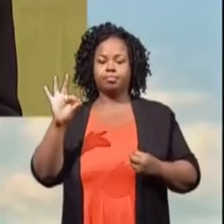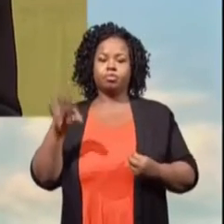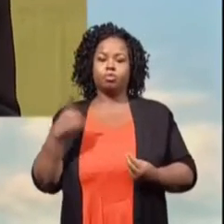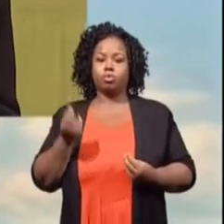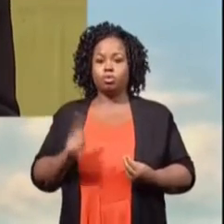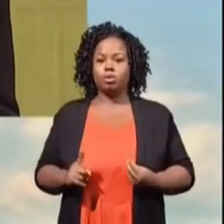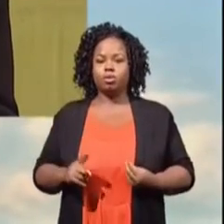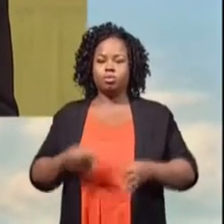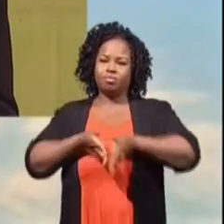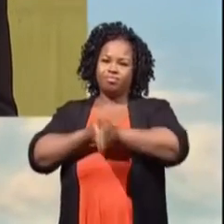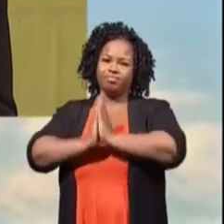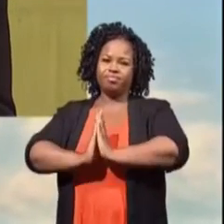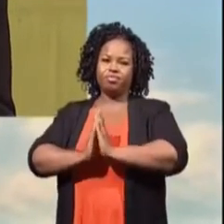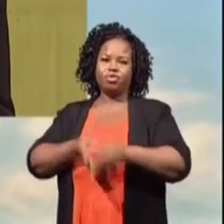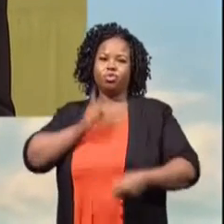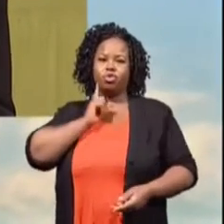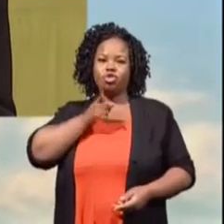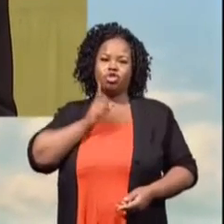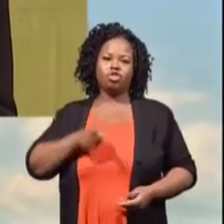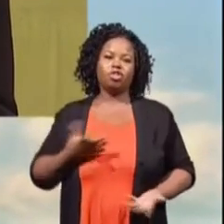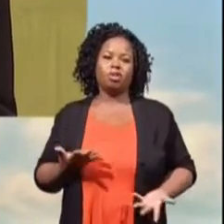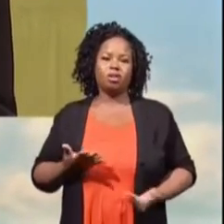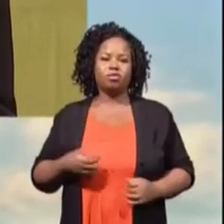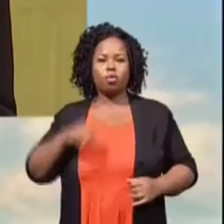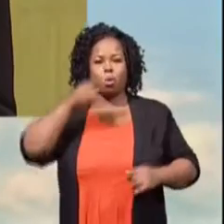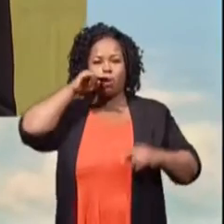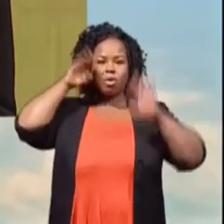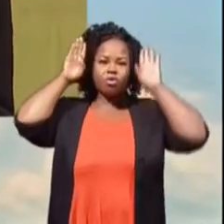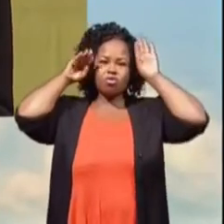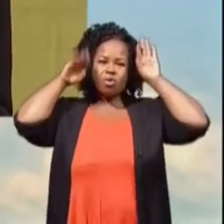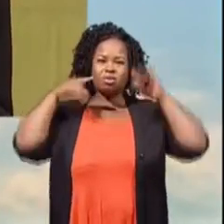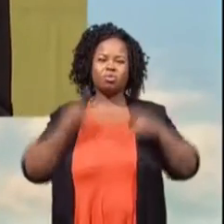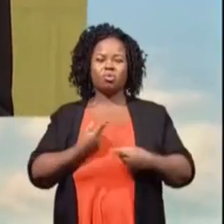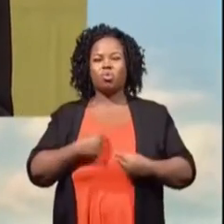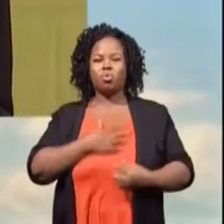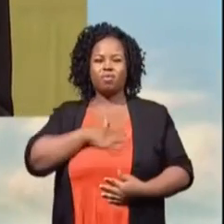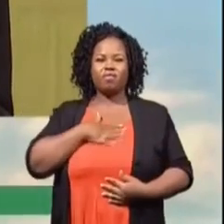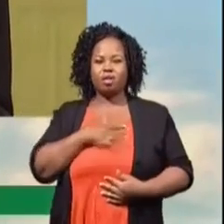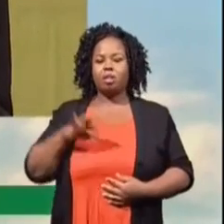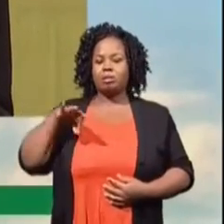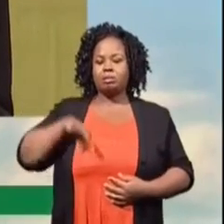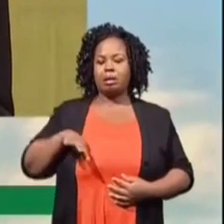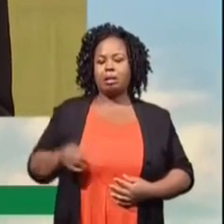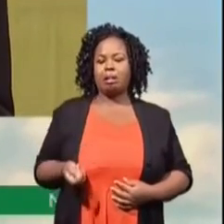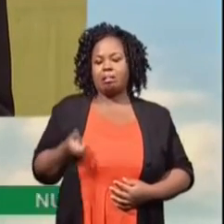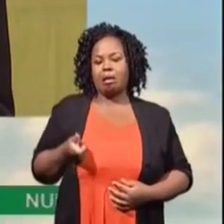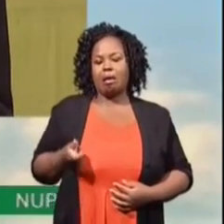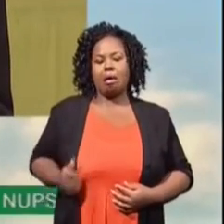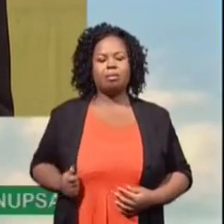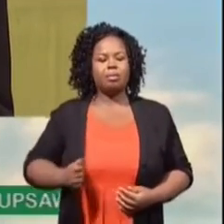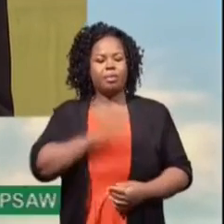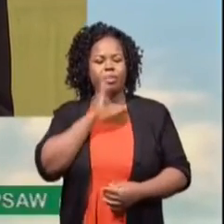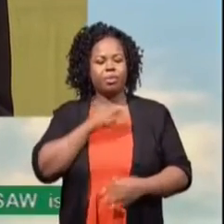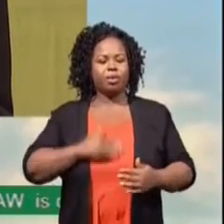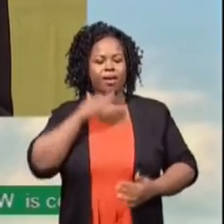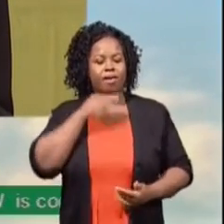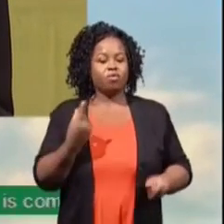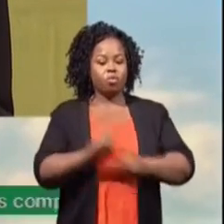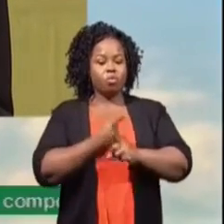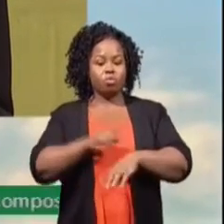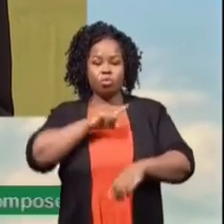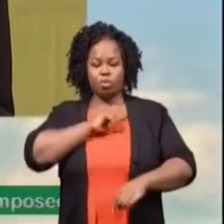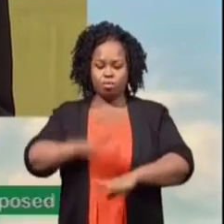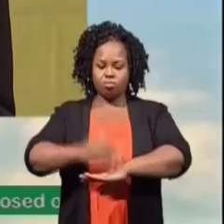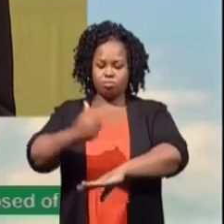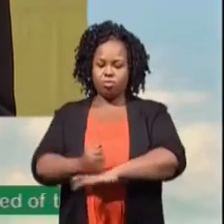ukuthi sicela ukuthi abo mistress ema crèche sifila ukuthi they are underpaid abaholi imali ena and a crash it's a foundation